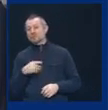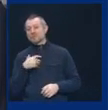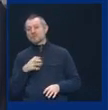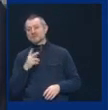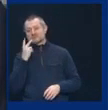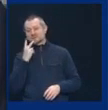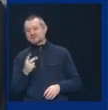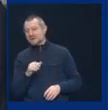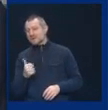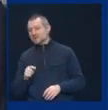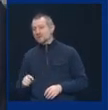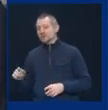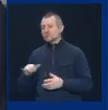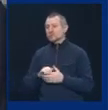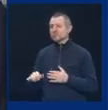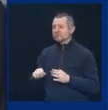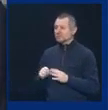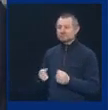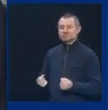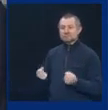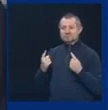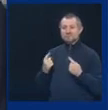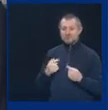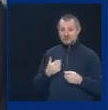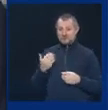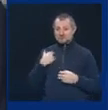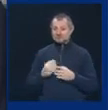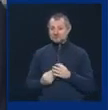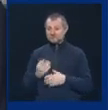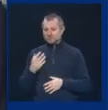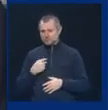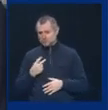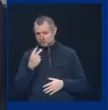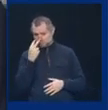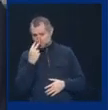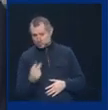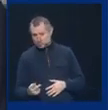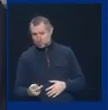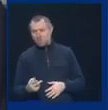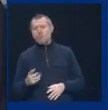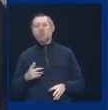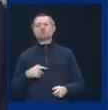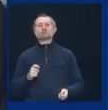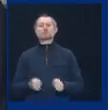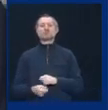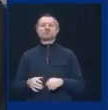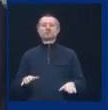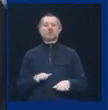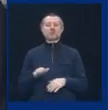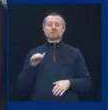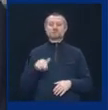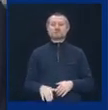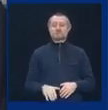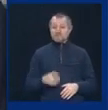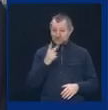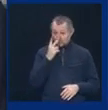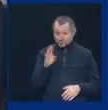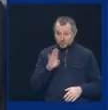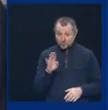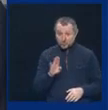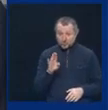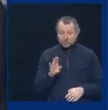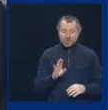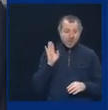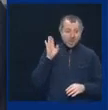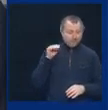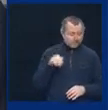in the spring, they changed. They got it in Brooklyn and the number came down. They got it in Orange County and the number came down.